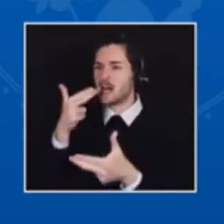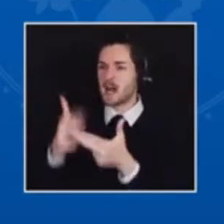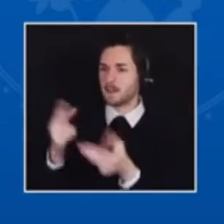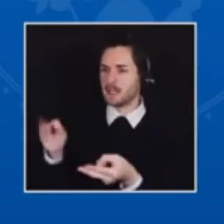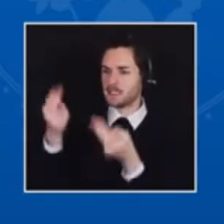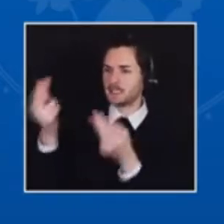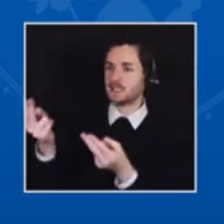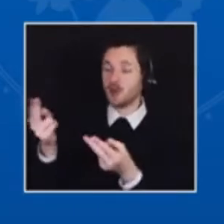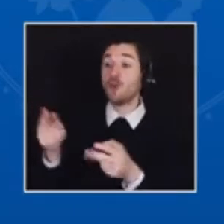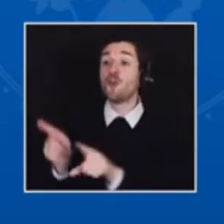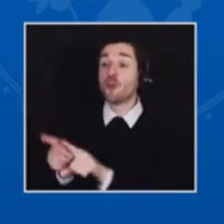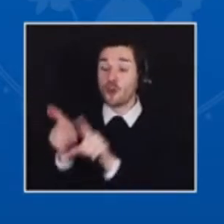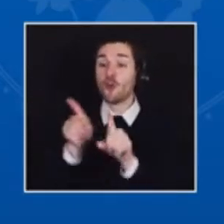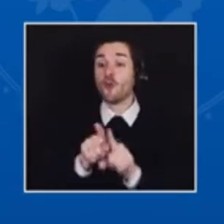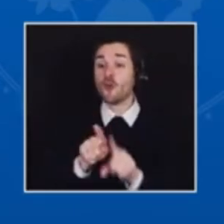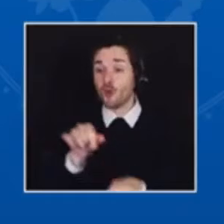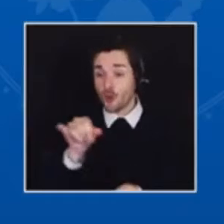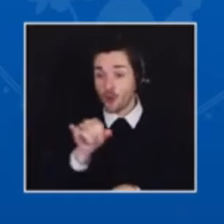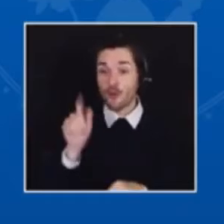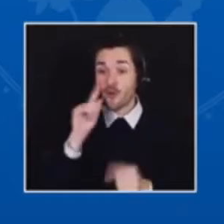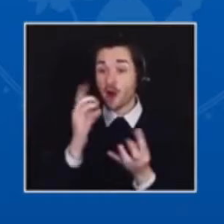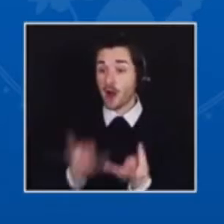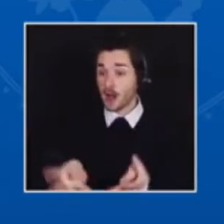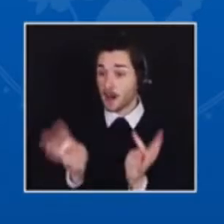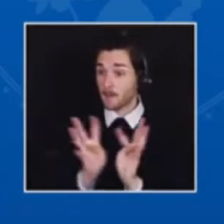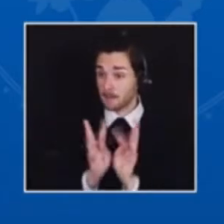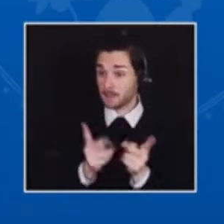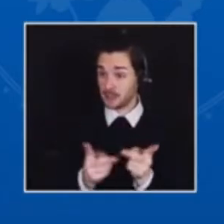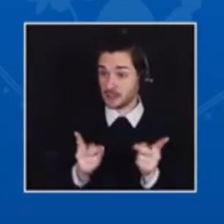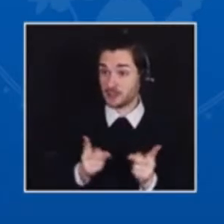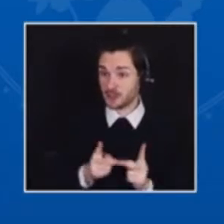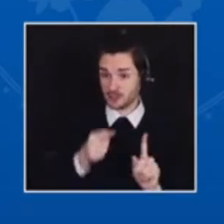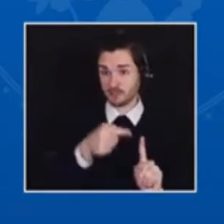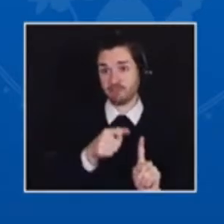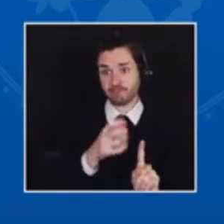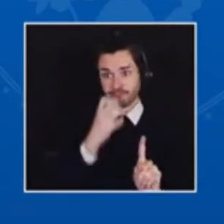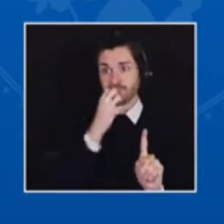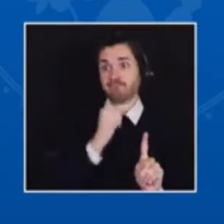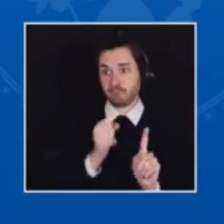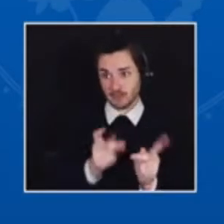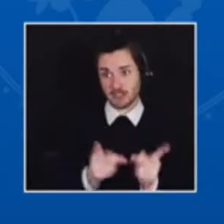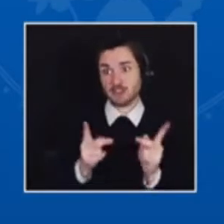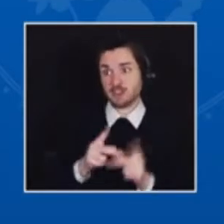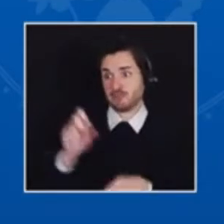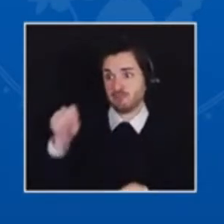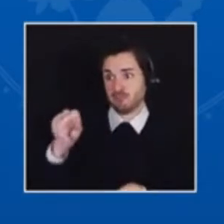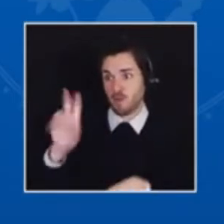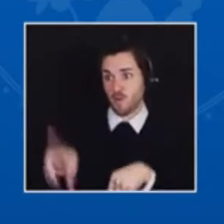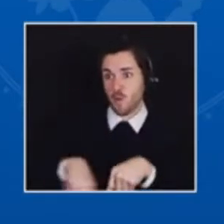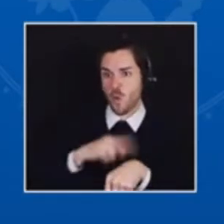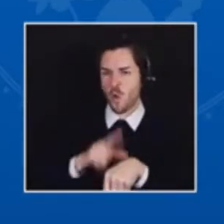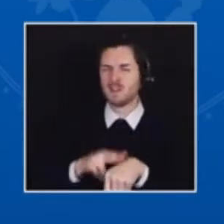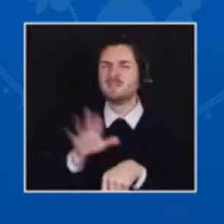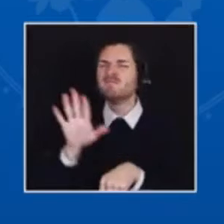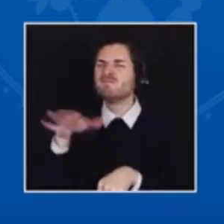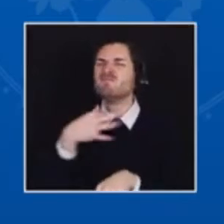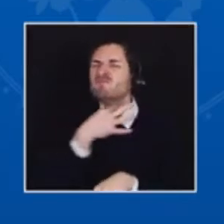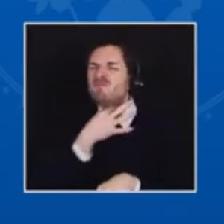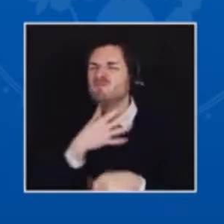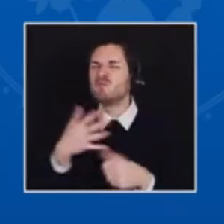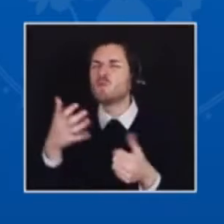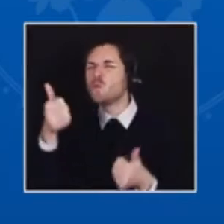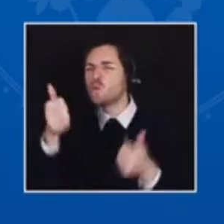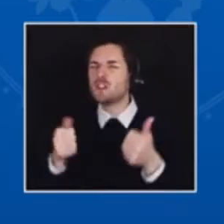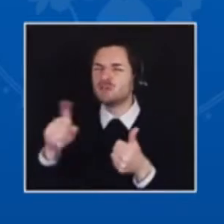I know you'll say that every cabinet position is important but is there a certain priority that you guys have in mind for certain